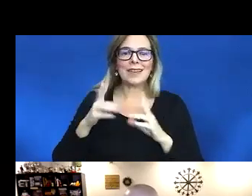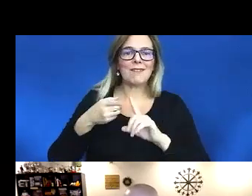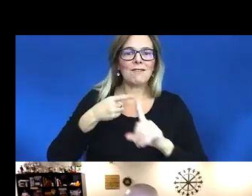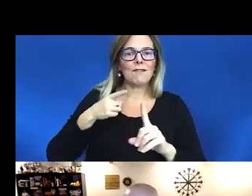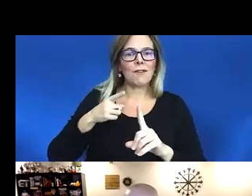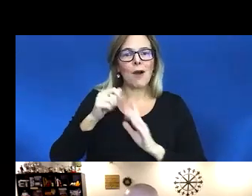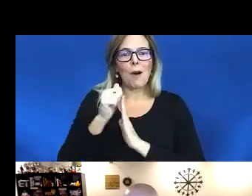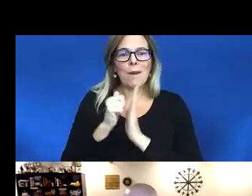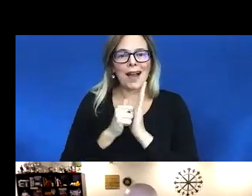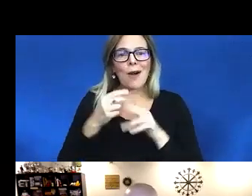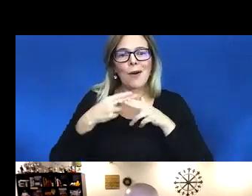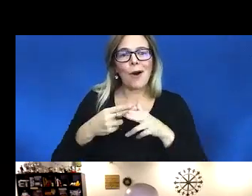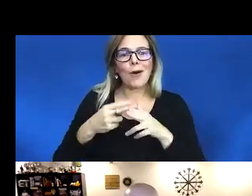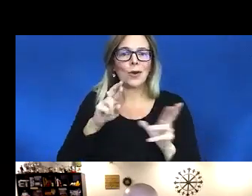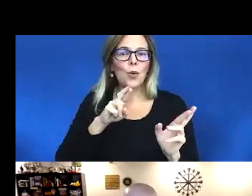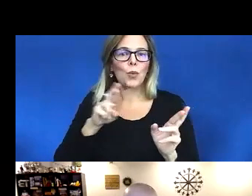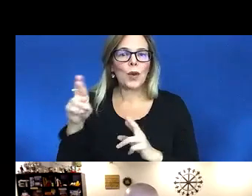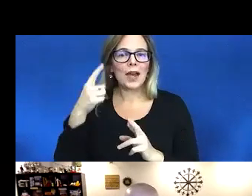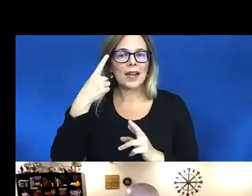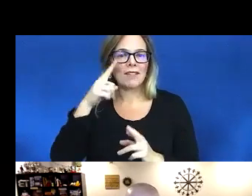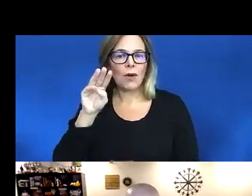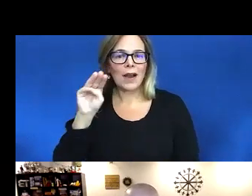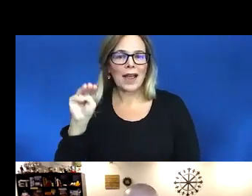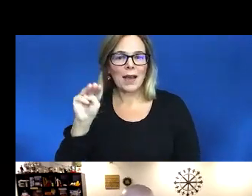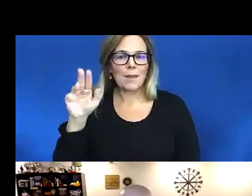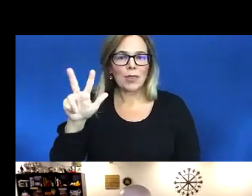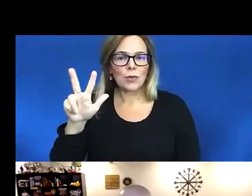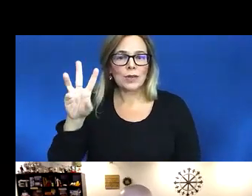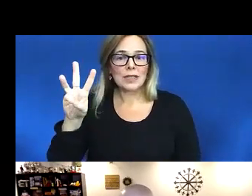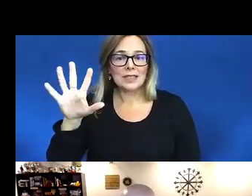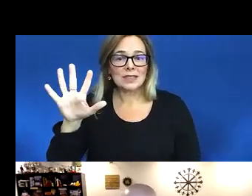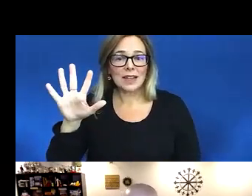for M365 to pay attention to. But everything you need to know